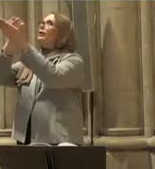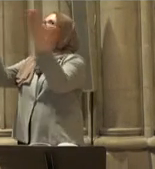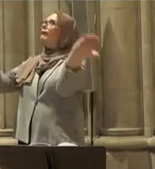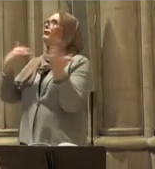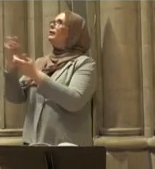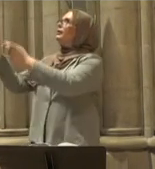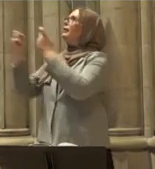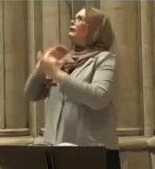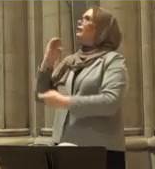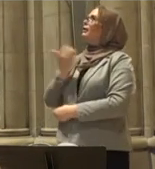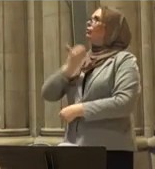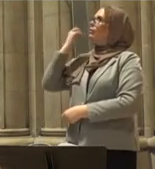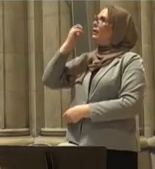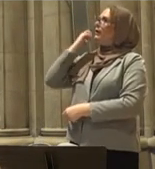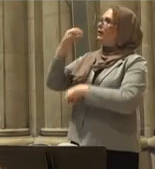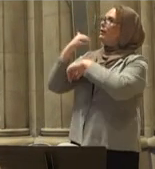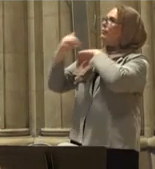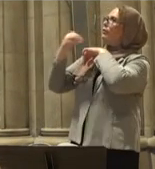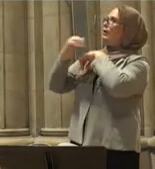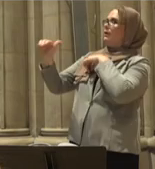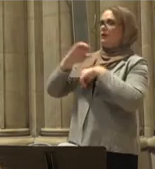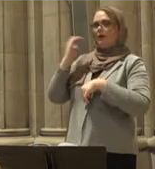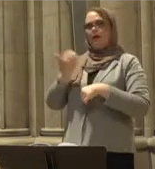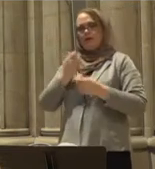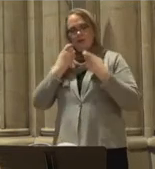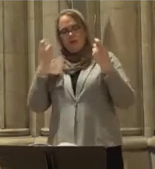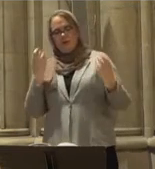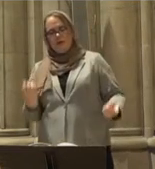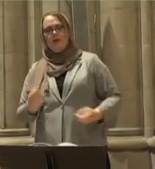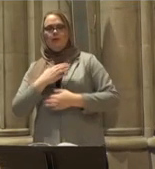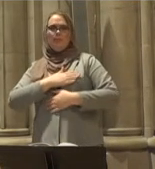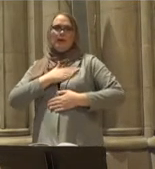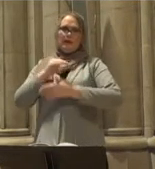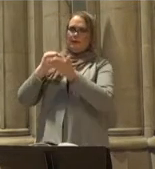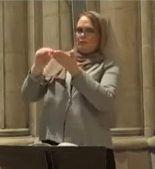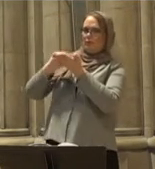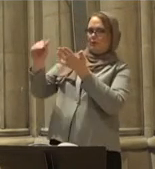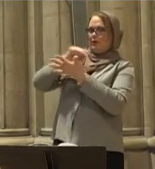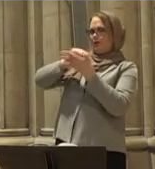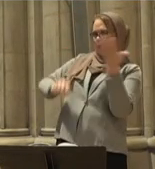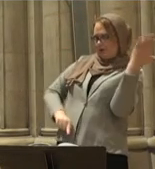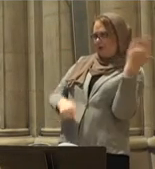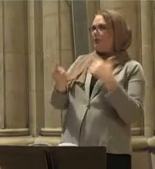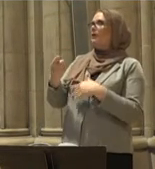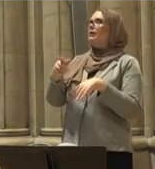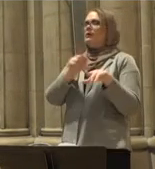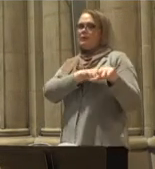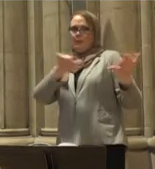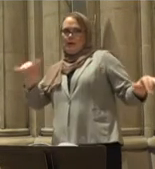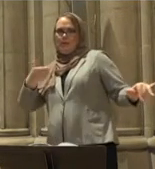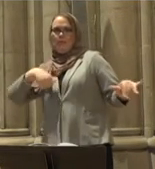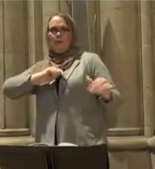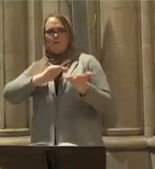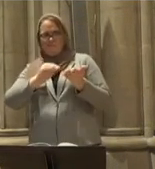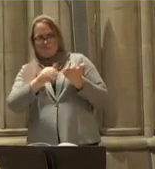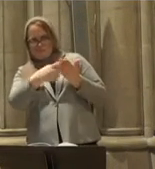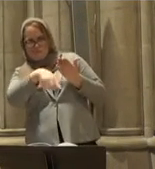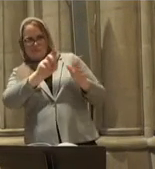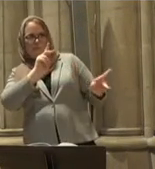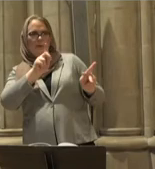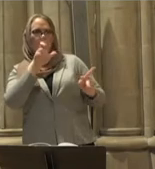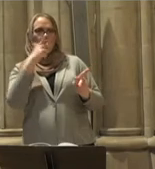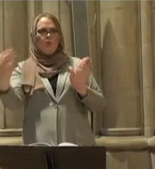day our daily bread, and forgive us our trespasses, as we forgive those who trespass against